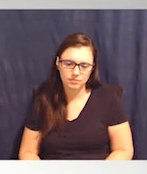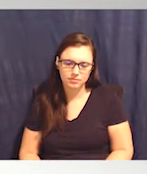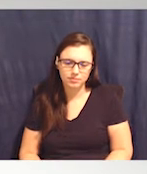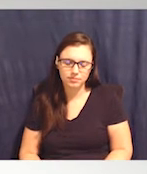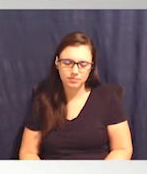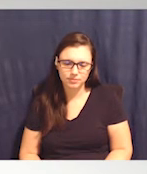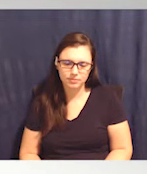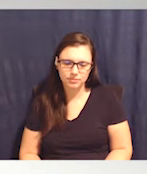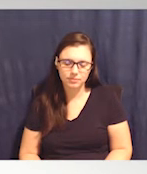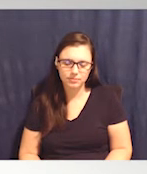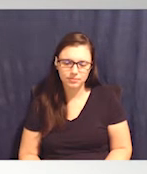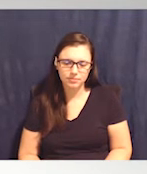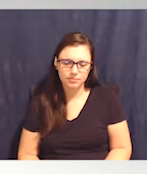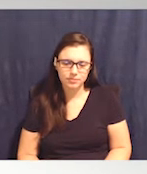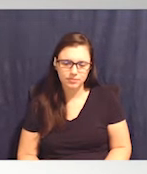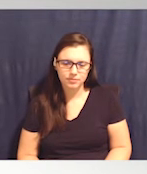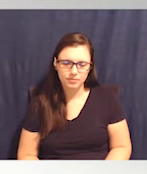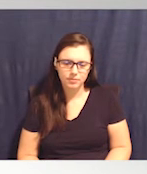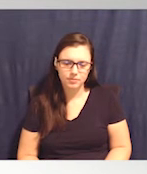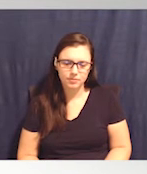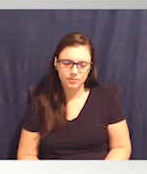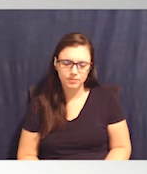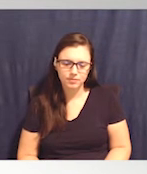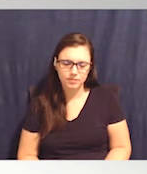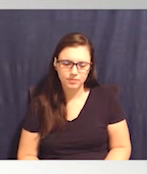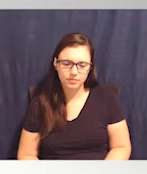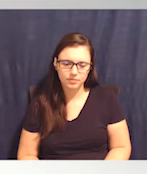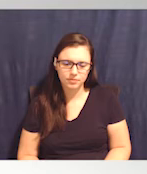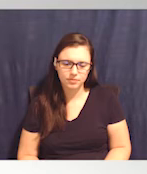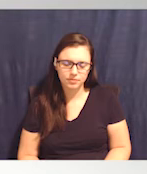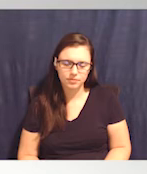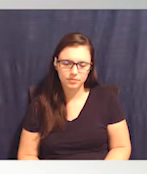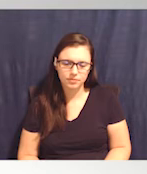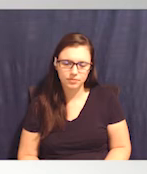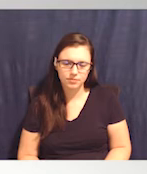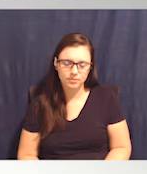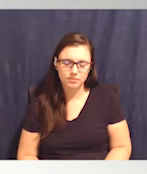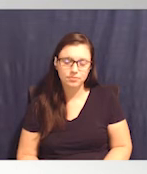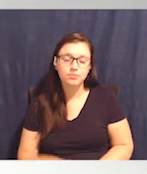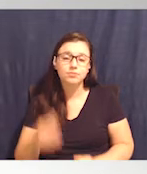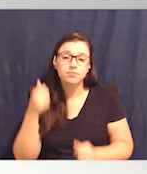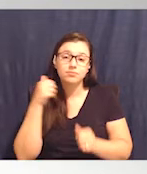Remember that in the world, most of our successes are about overcoming failure.